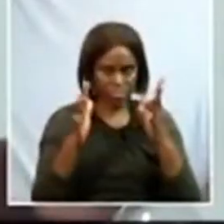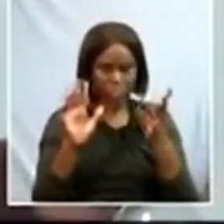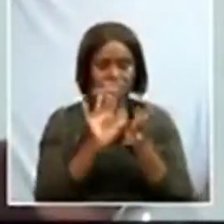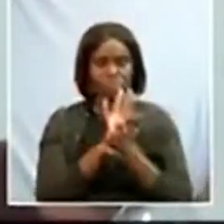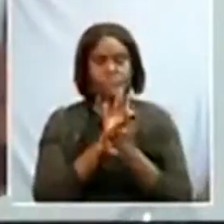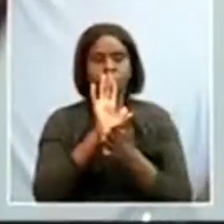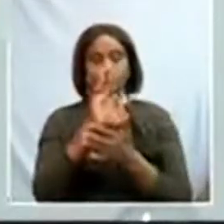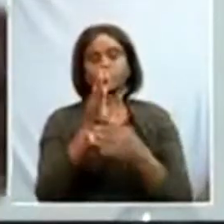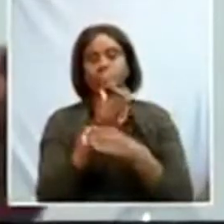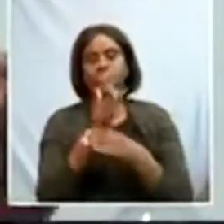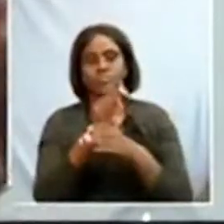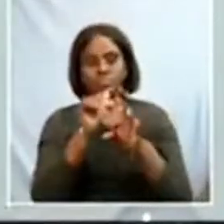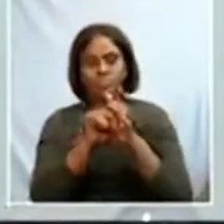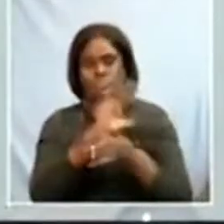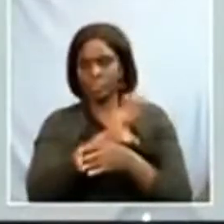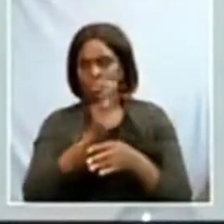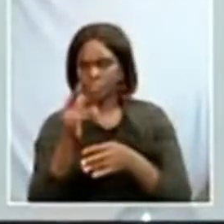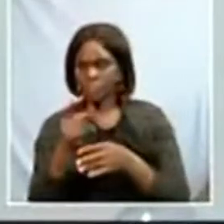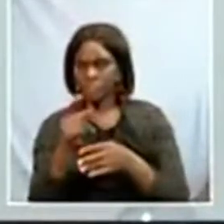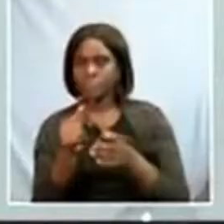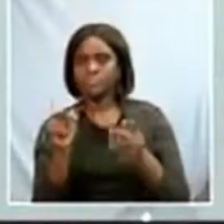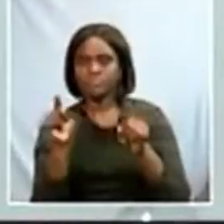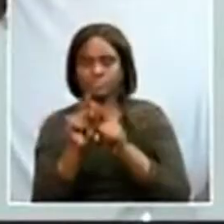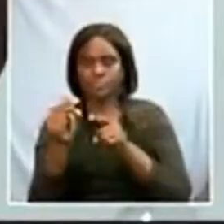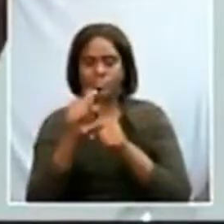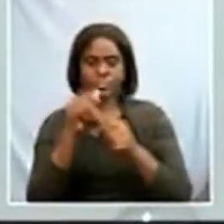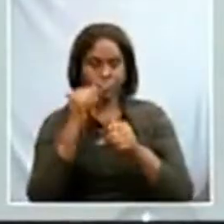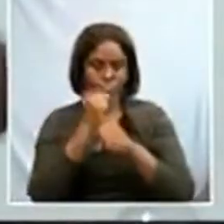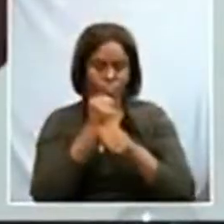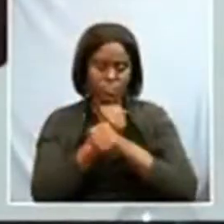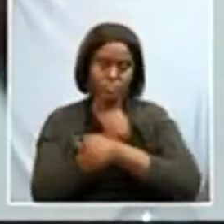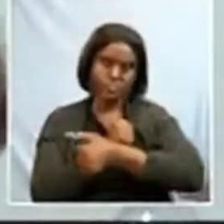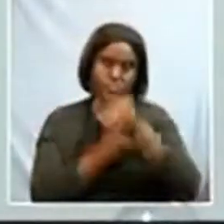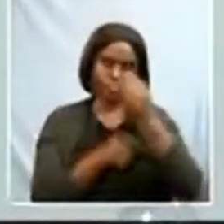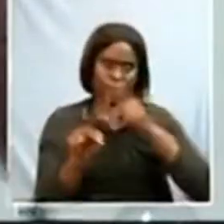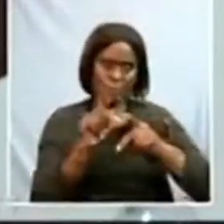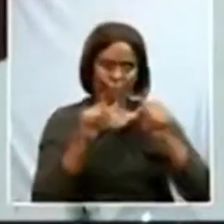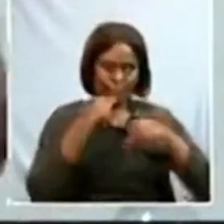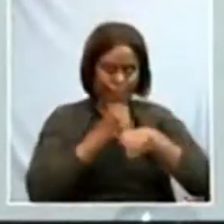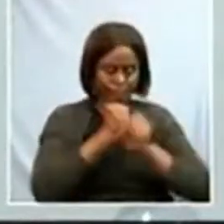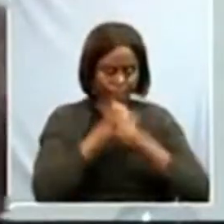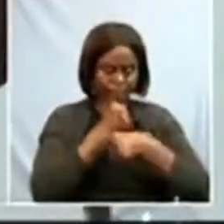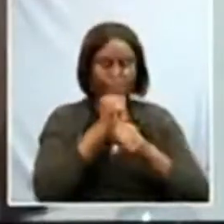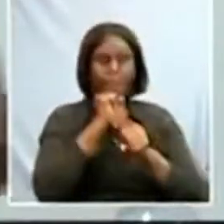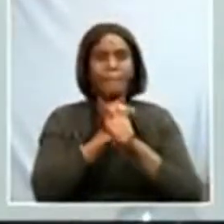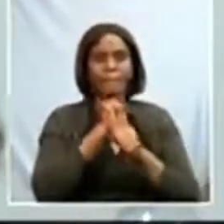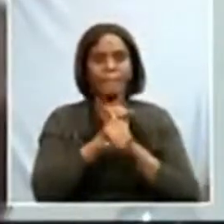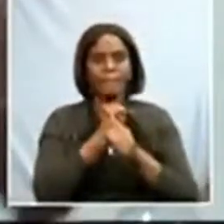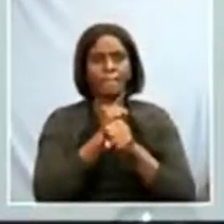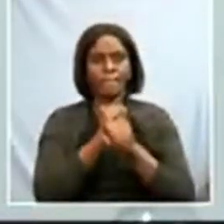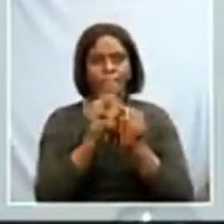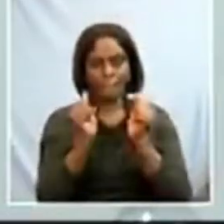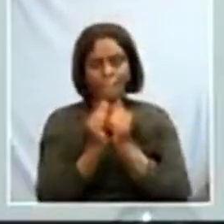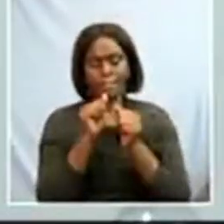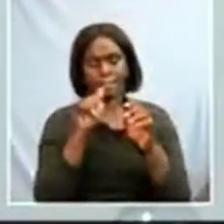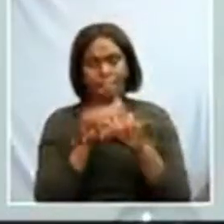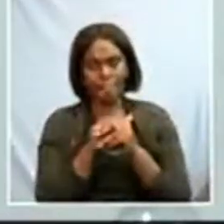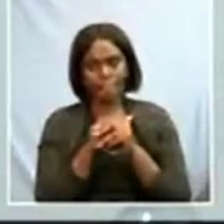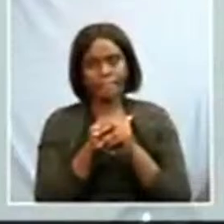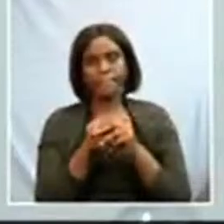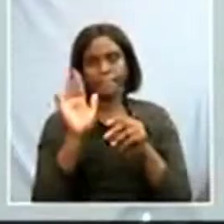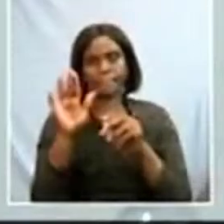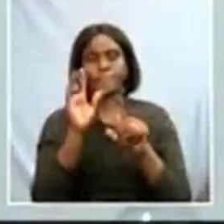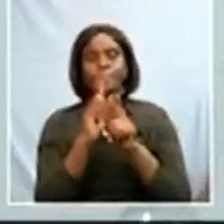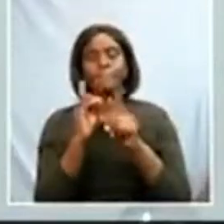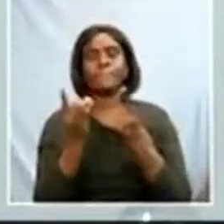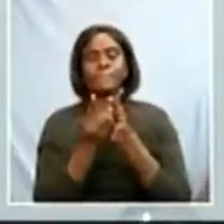business. In return, they employ others, create employment within the